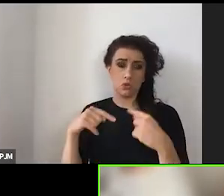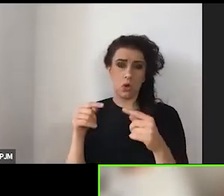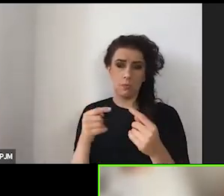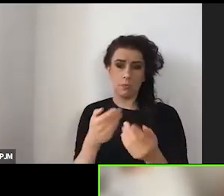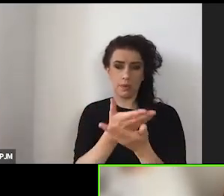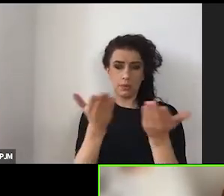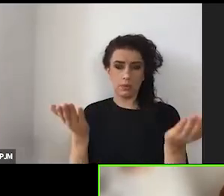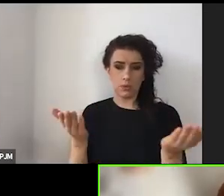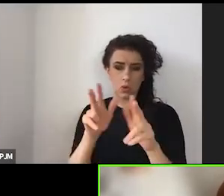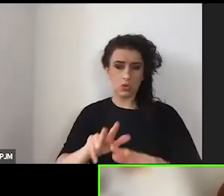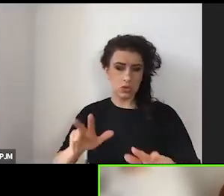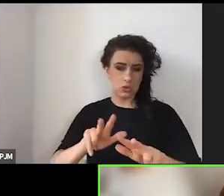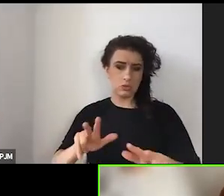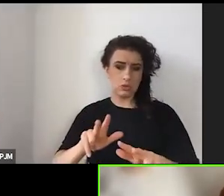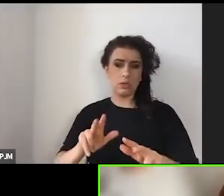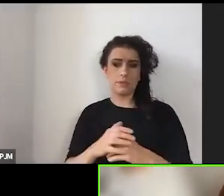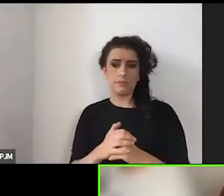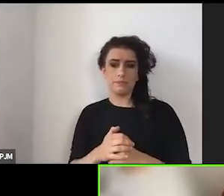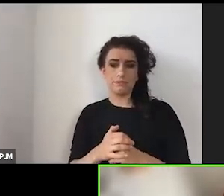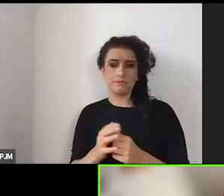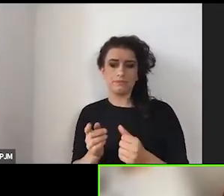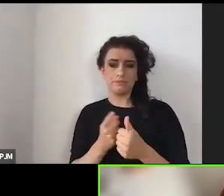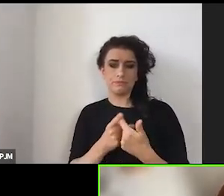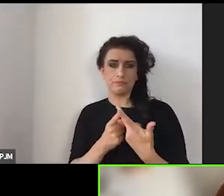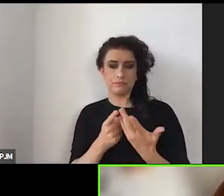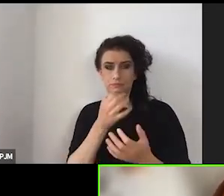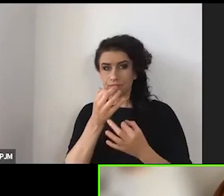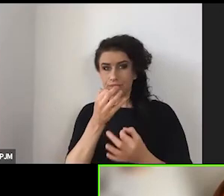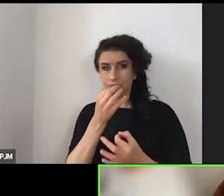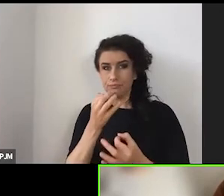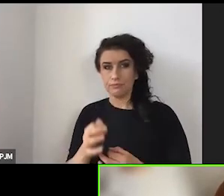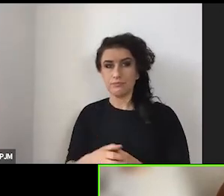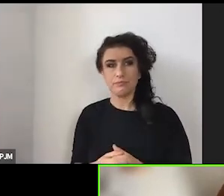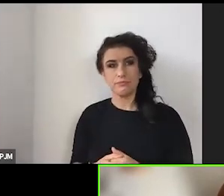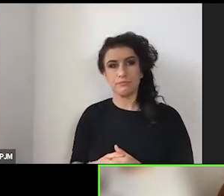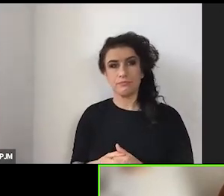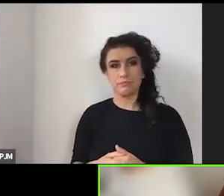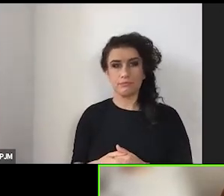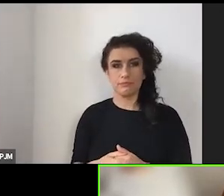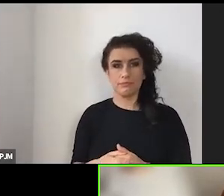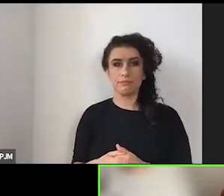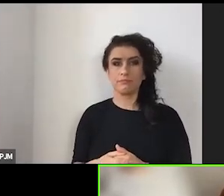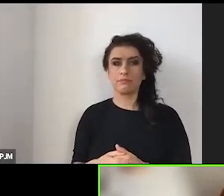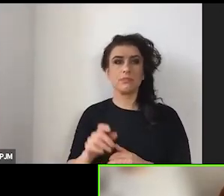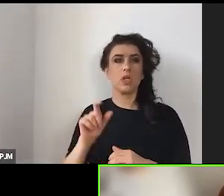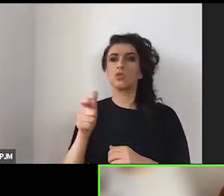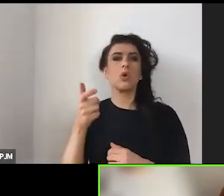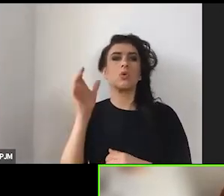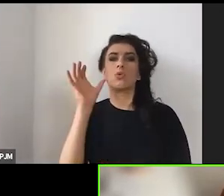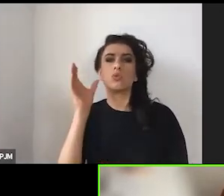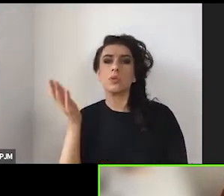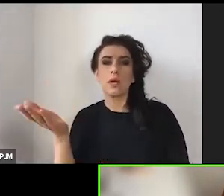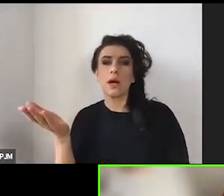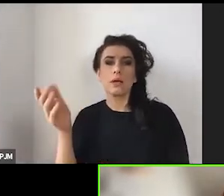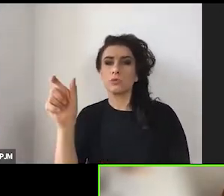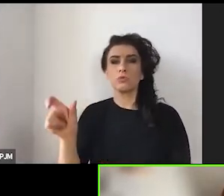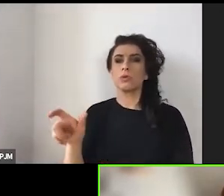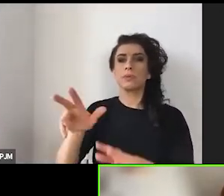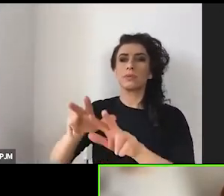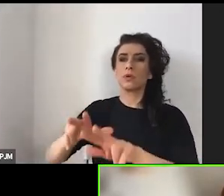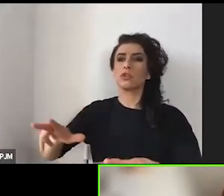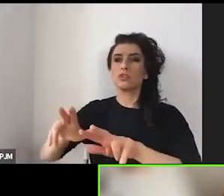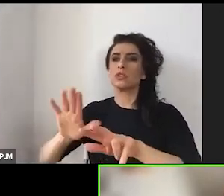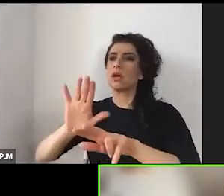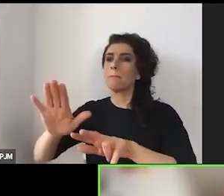you are living under violence conditions or you're exposed to any sort of violence. And you could say, like, if you